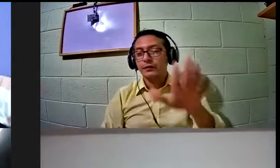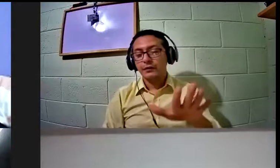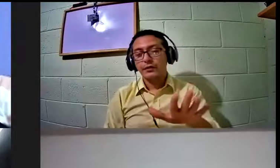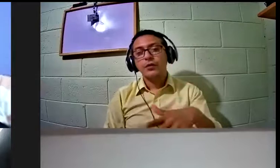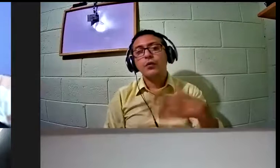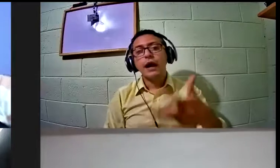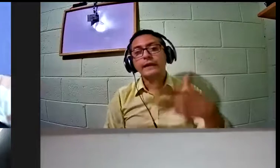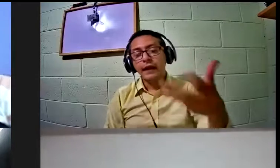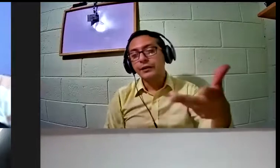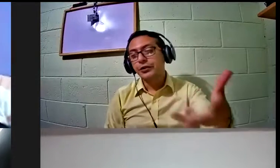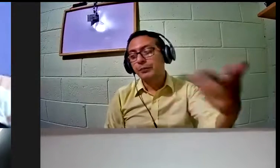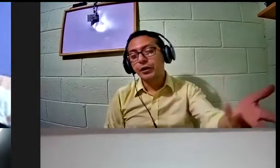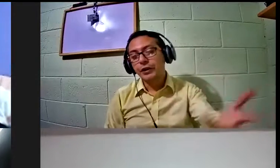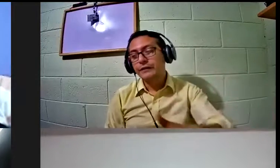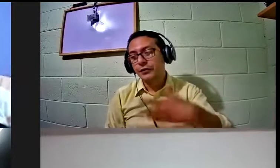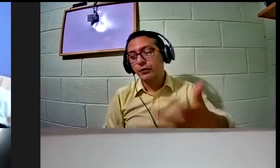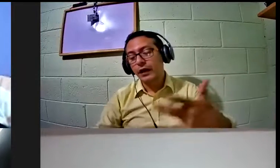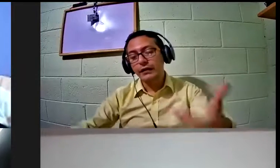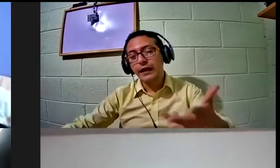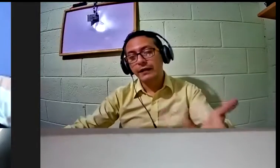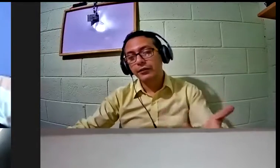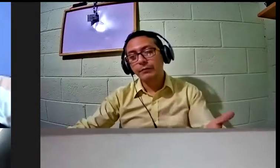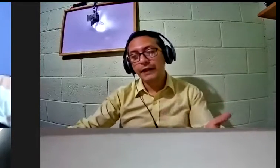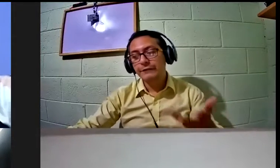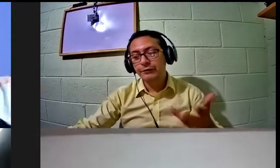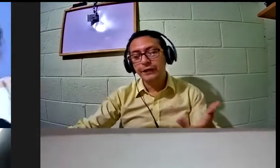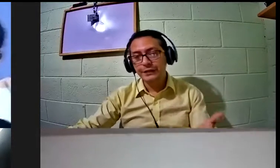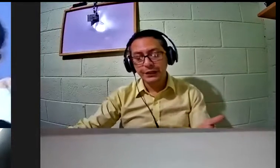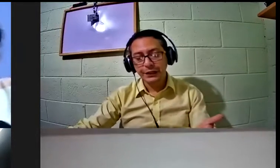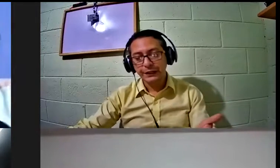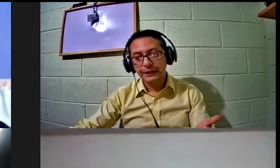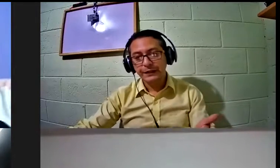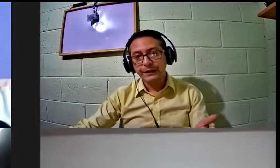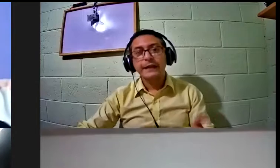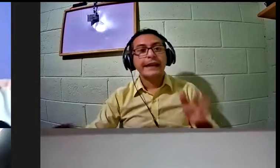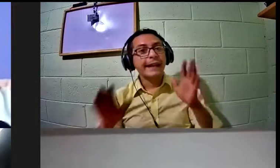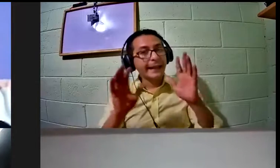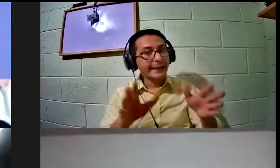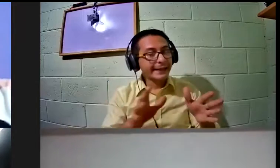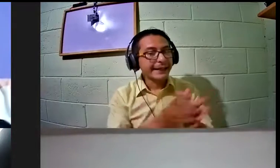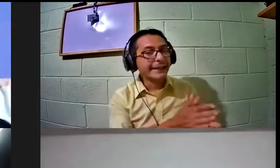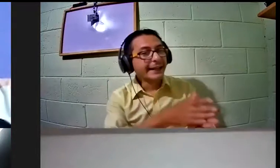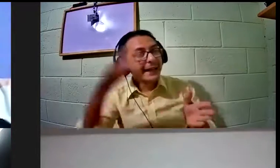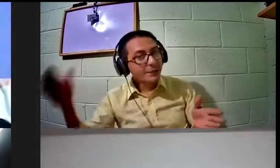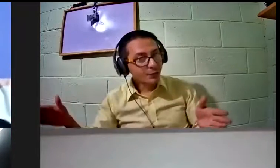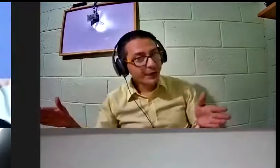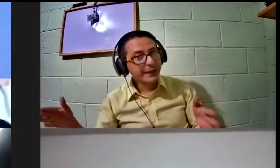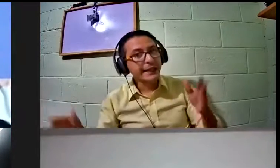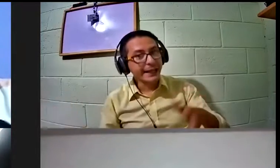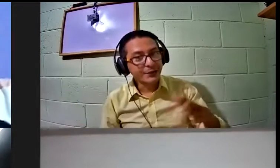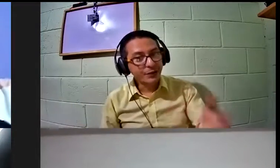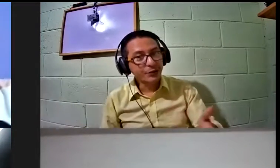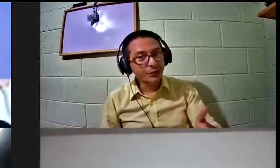it's simple. What are your projects or what are your plans for next year? And in the answer,